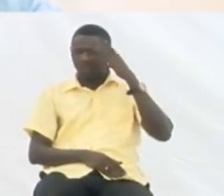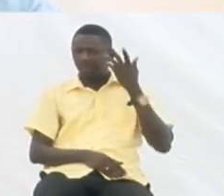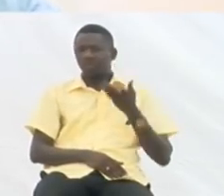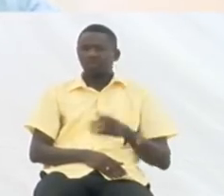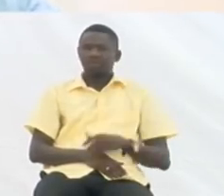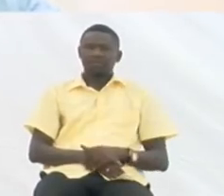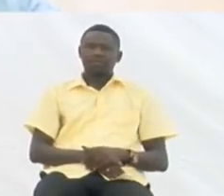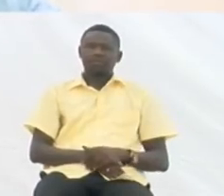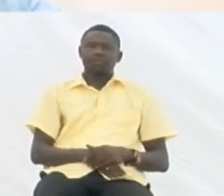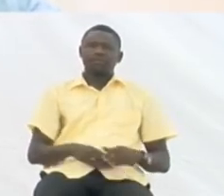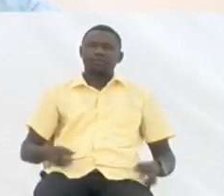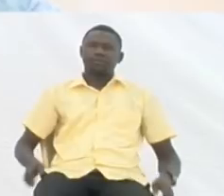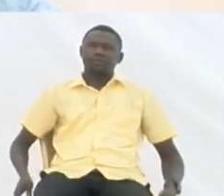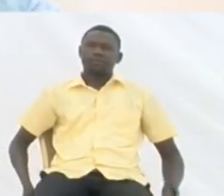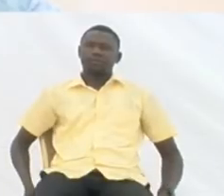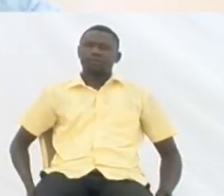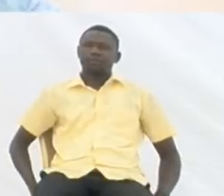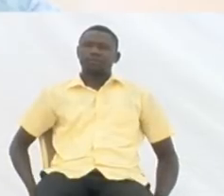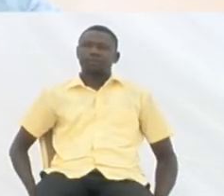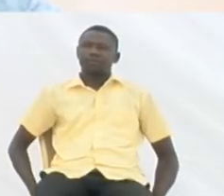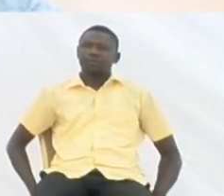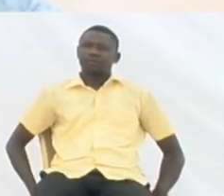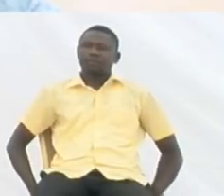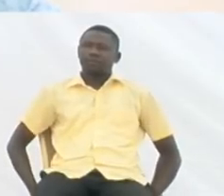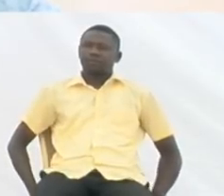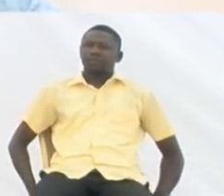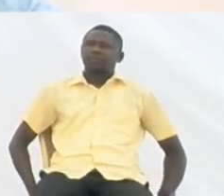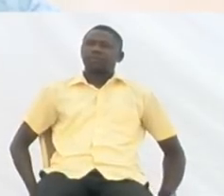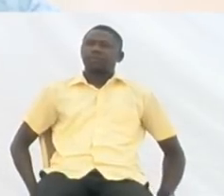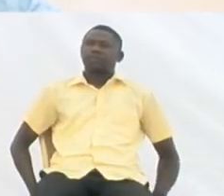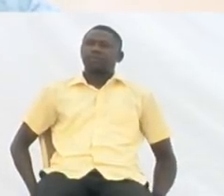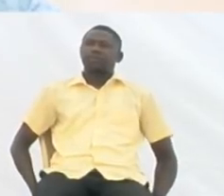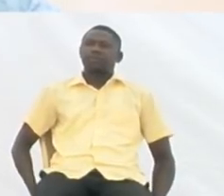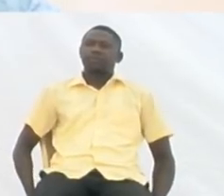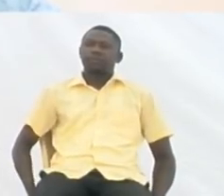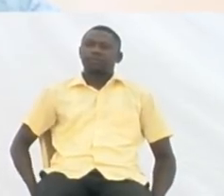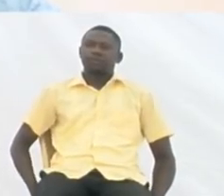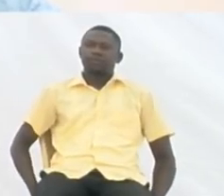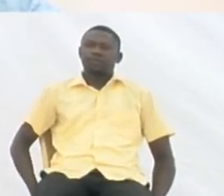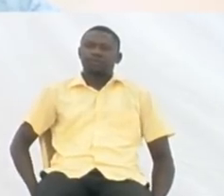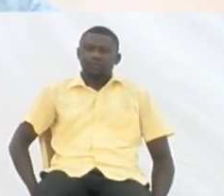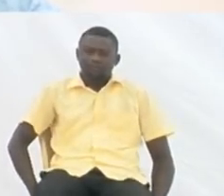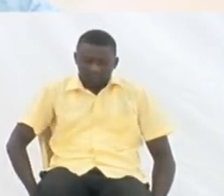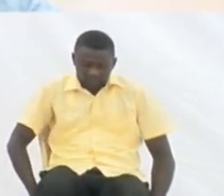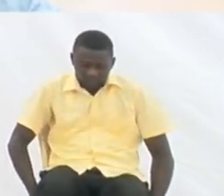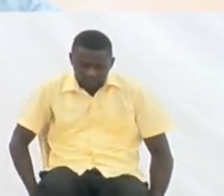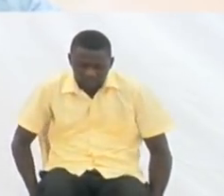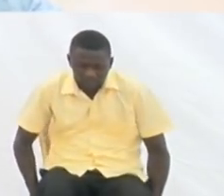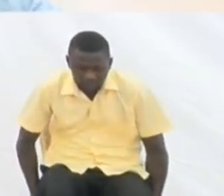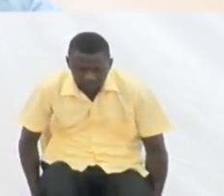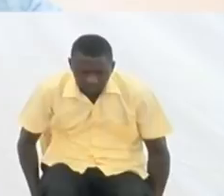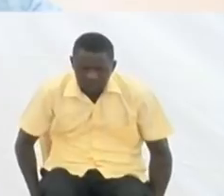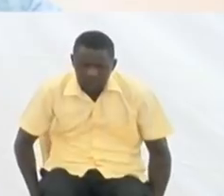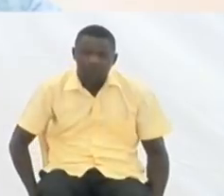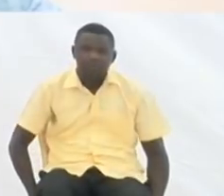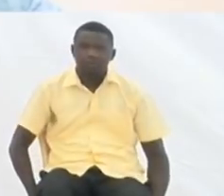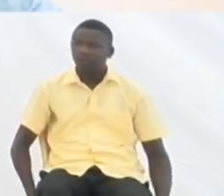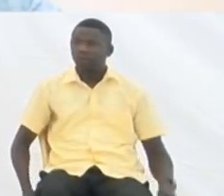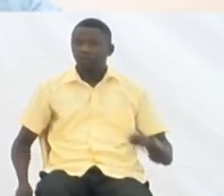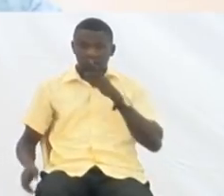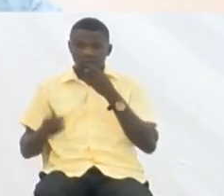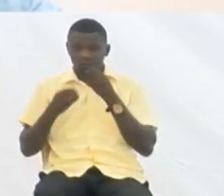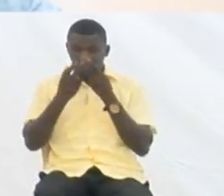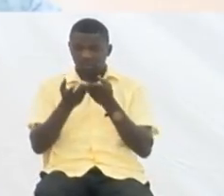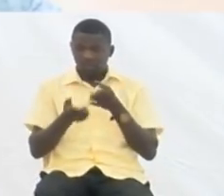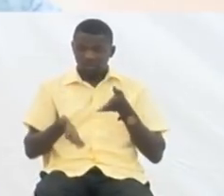botala talansay wato ngaje modo lubije men ya lonko isirata. Did you say that to